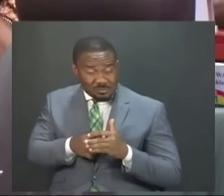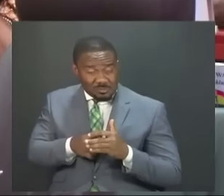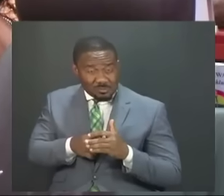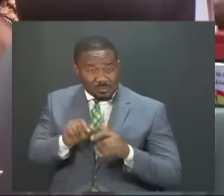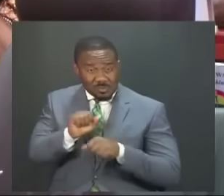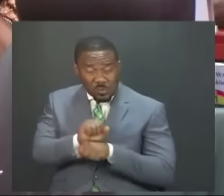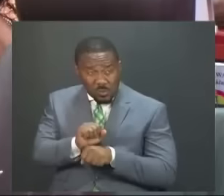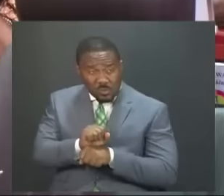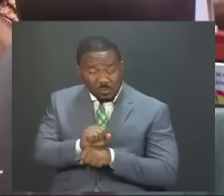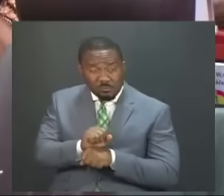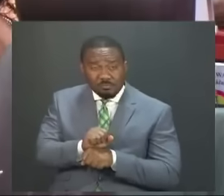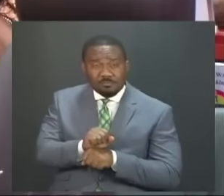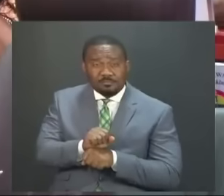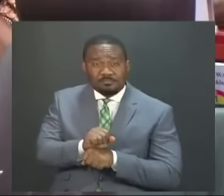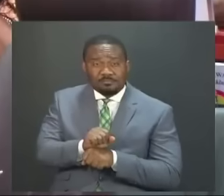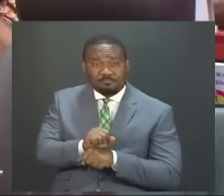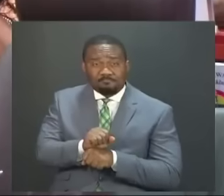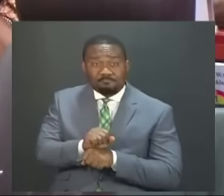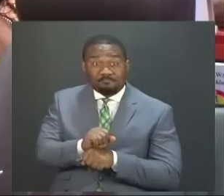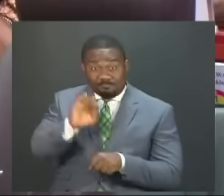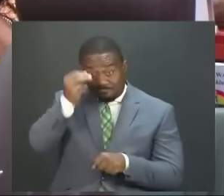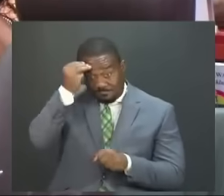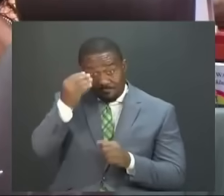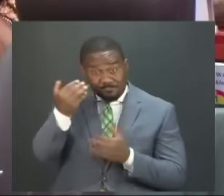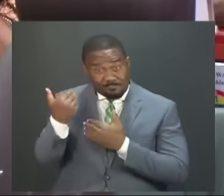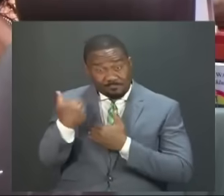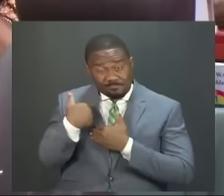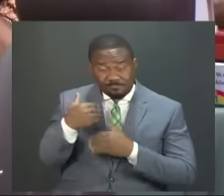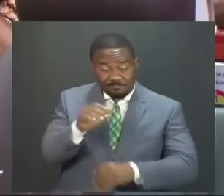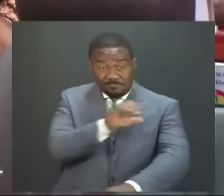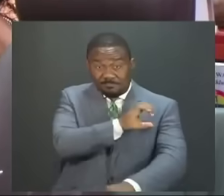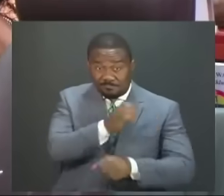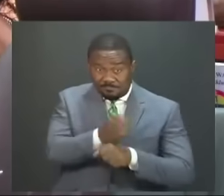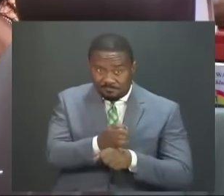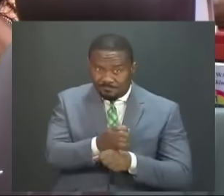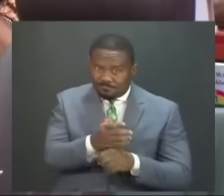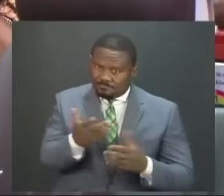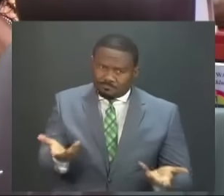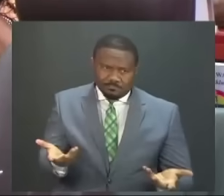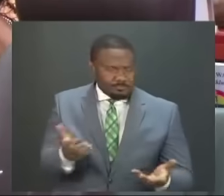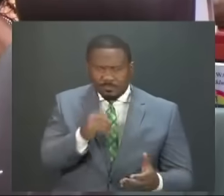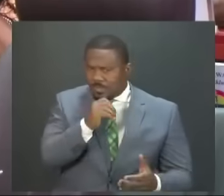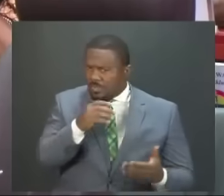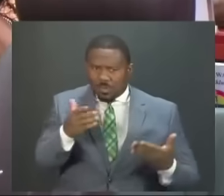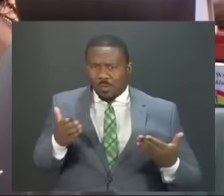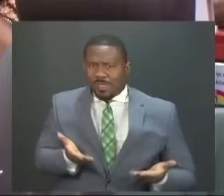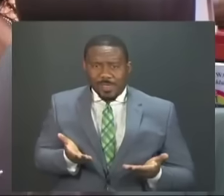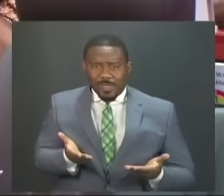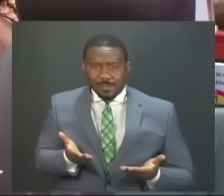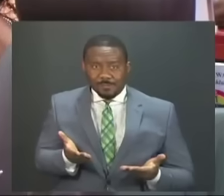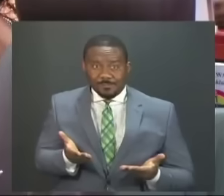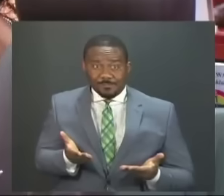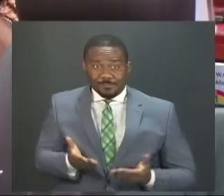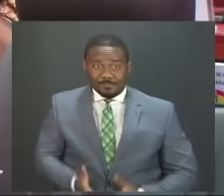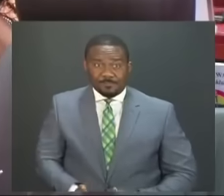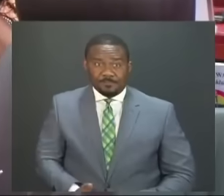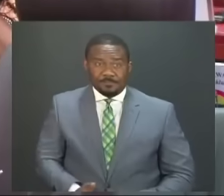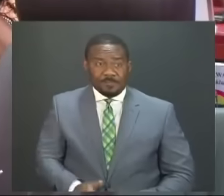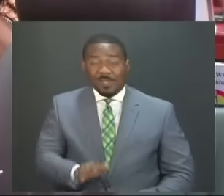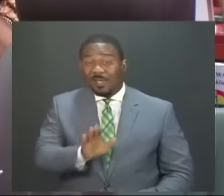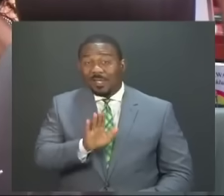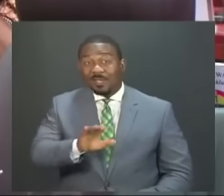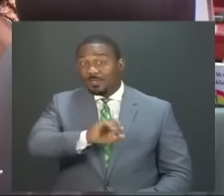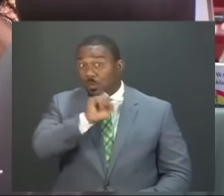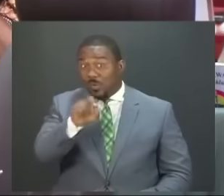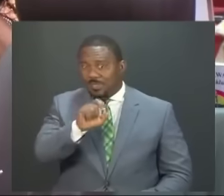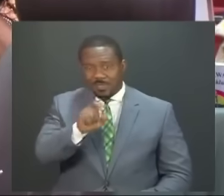was that the Minister for Energy is unavoidably absent, and so we may not take his questions. That was the